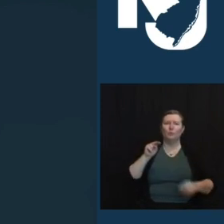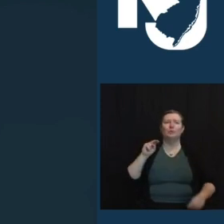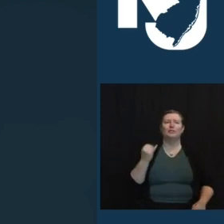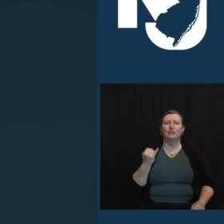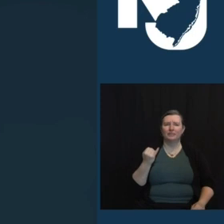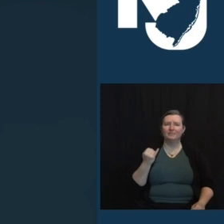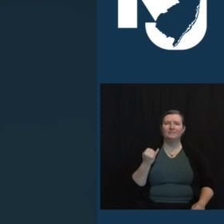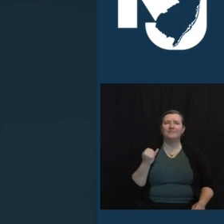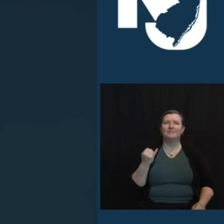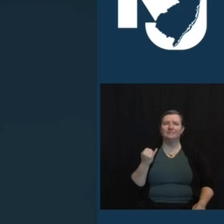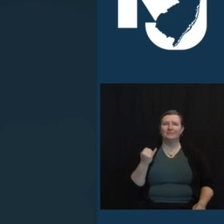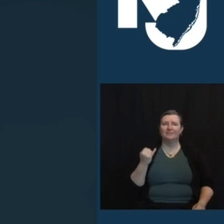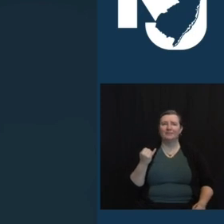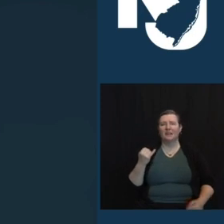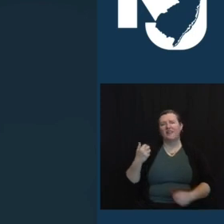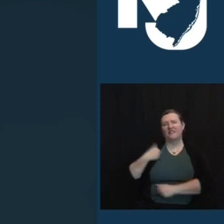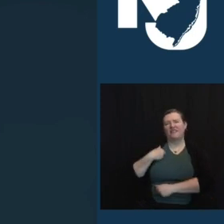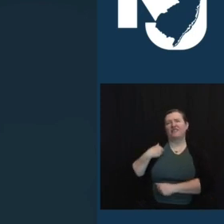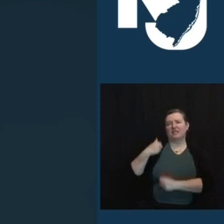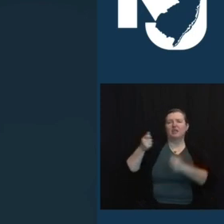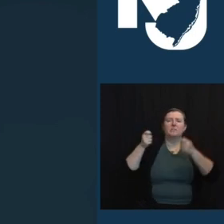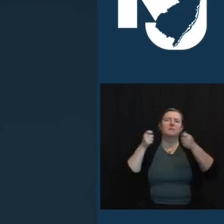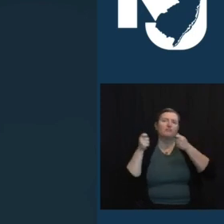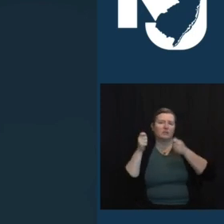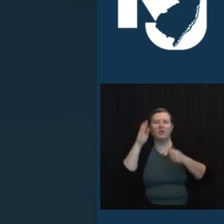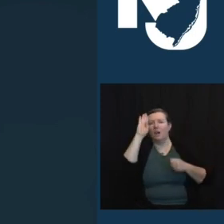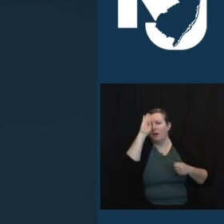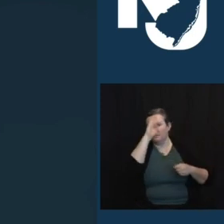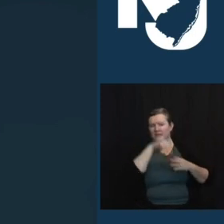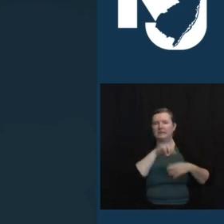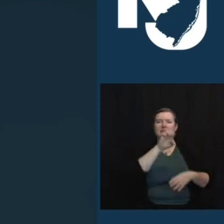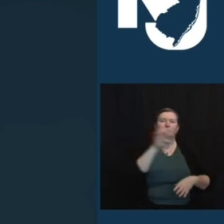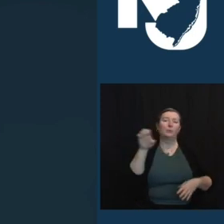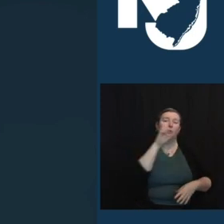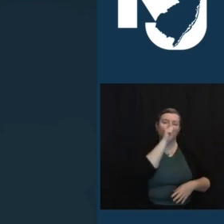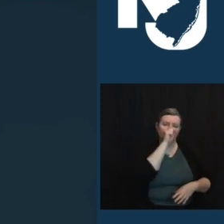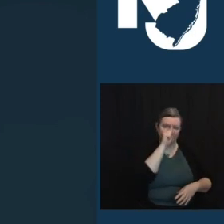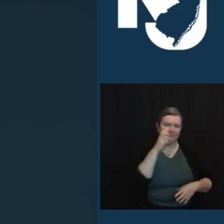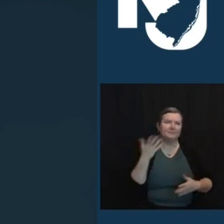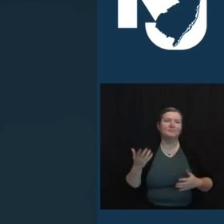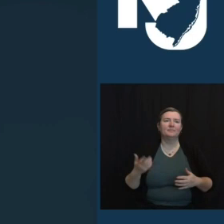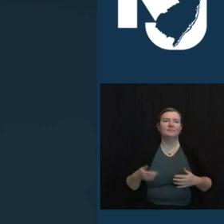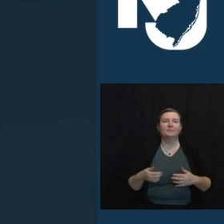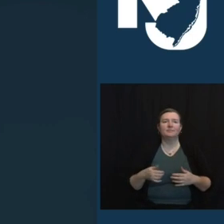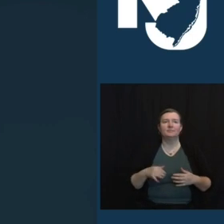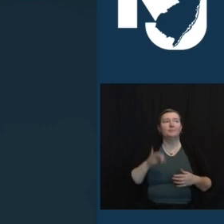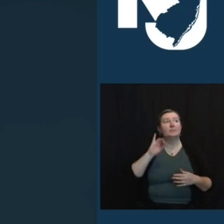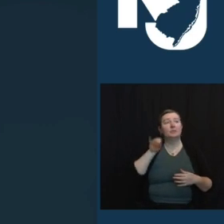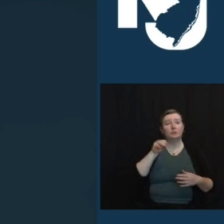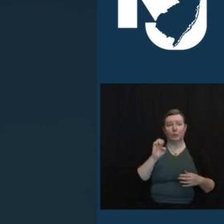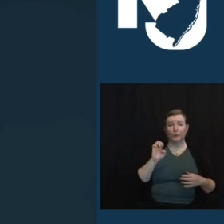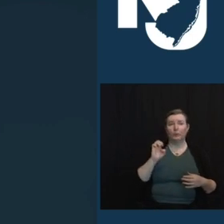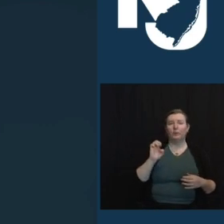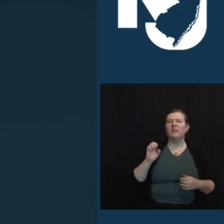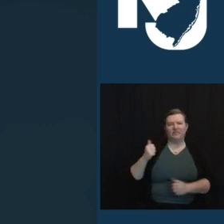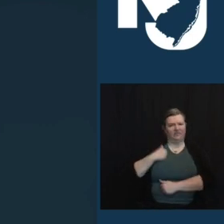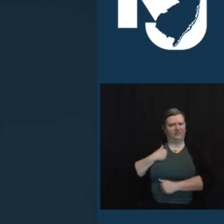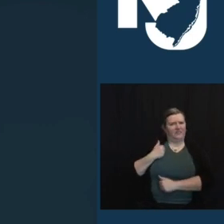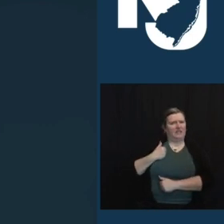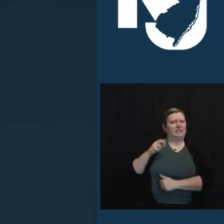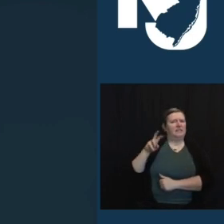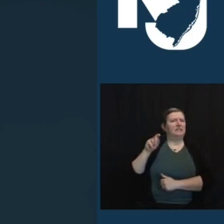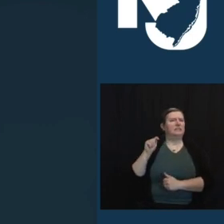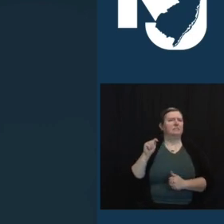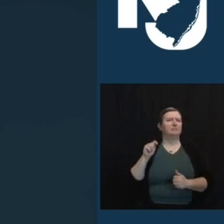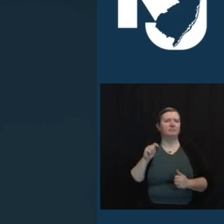East Orange. Joe was a Newark native and a World War II veteran as a U.S. Army radio operator in the Pacific Theater who